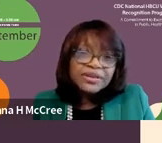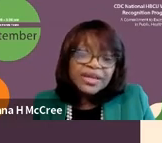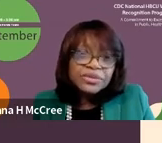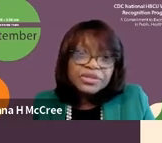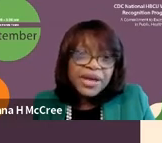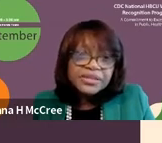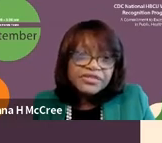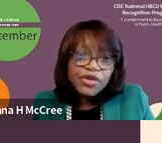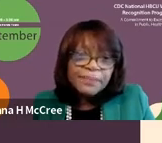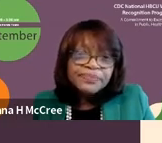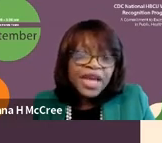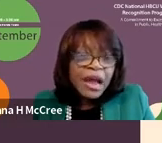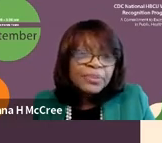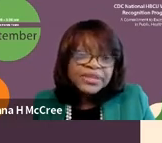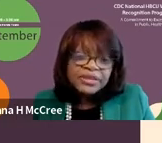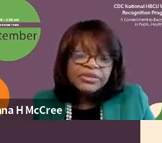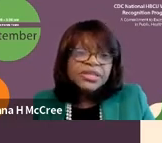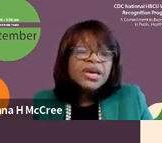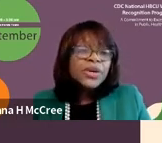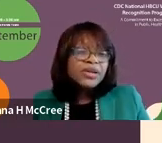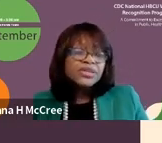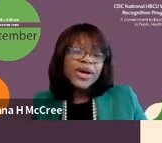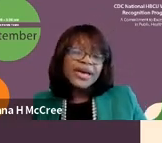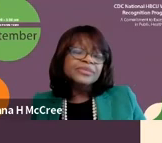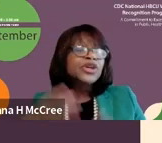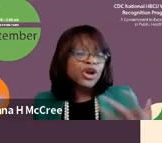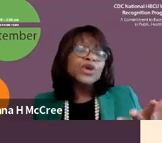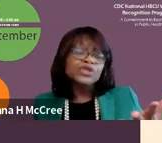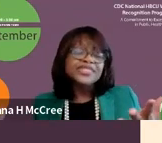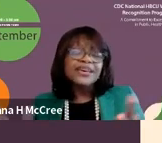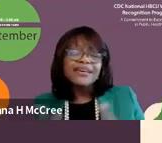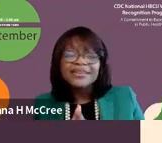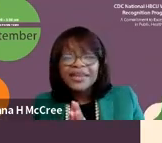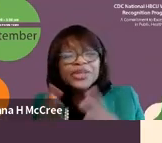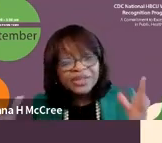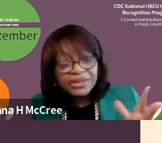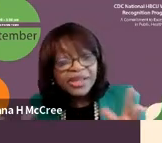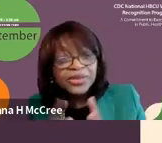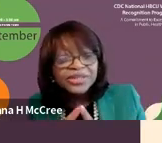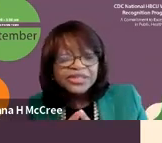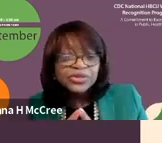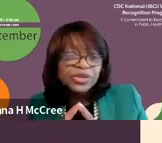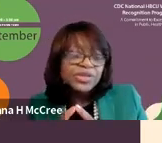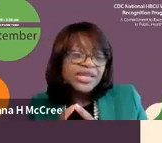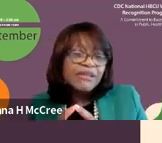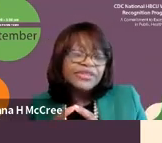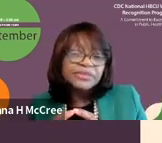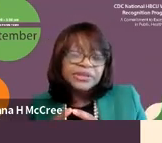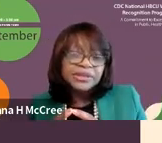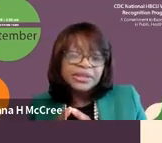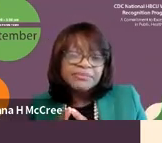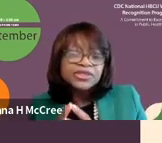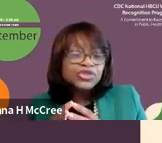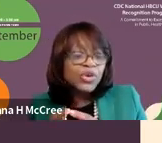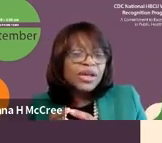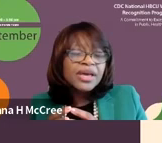And we want to thank the responses from our presenters. We also asked, we heard what you said, and we hear that we need to increase our